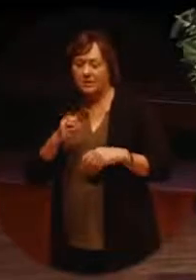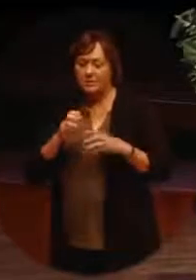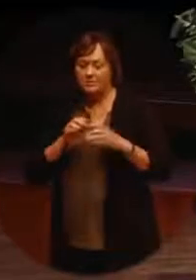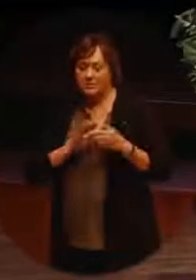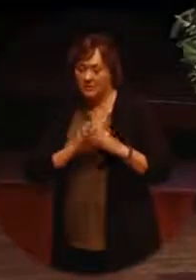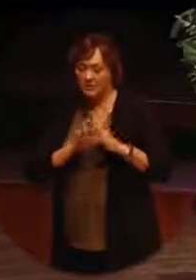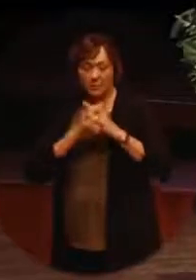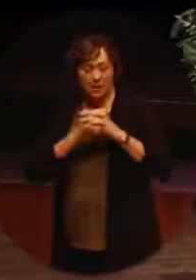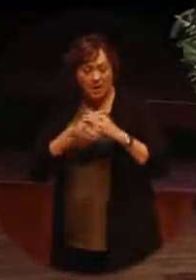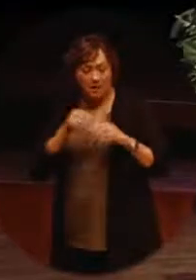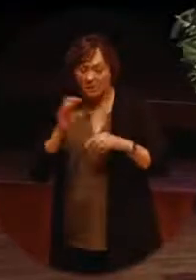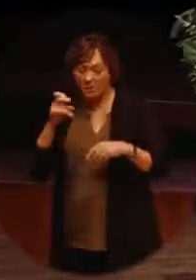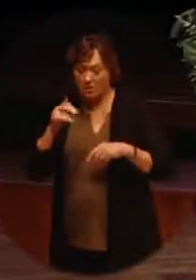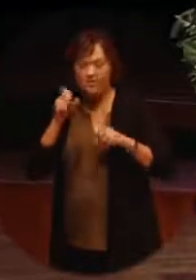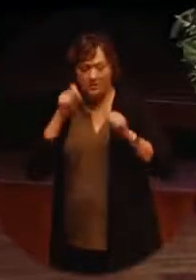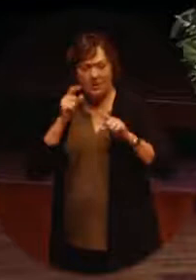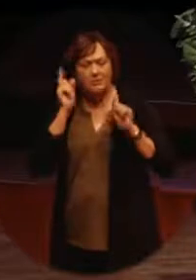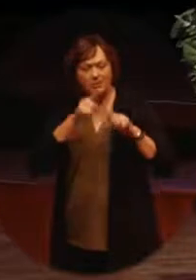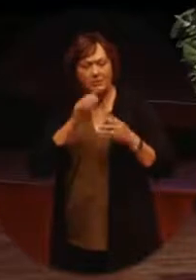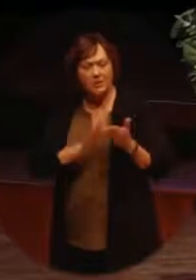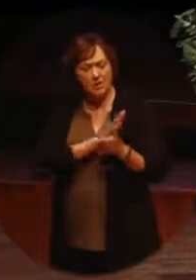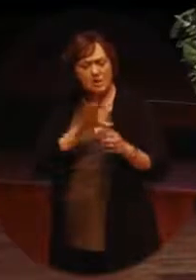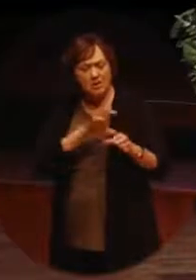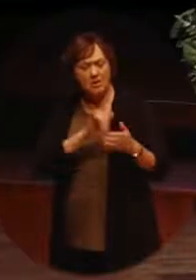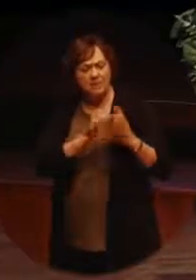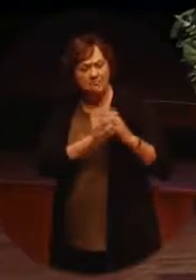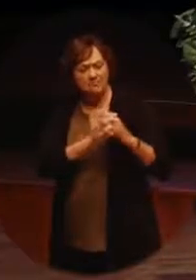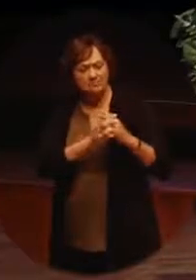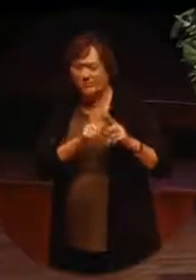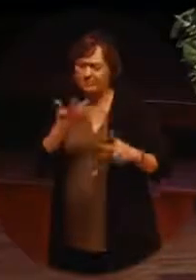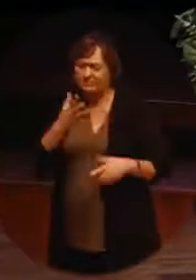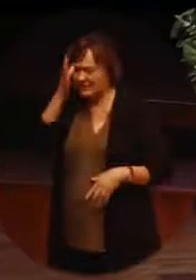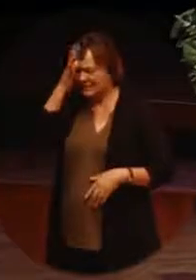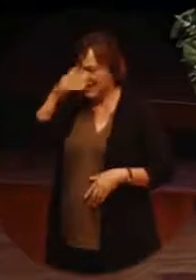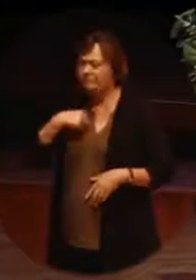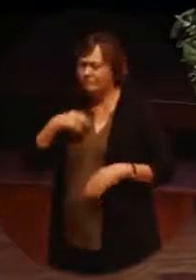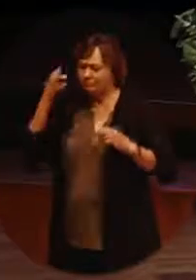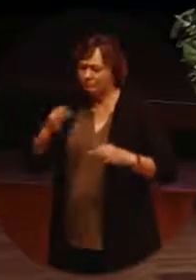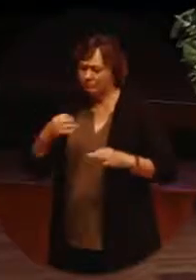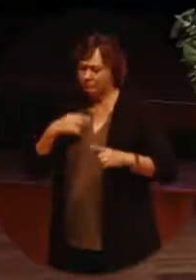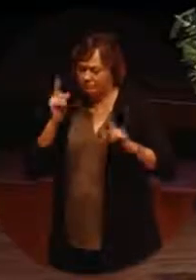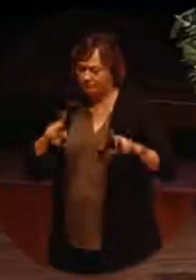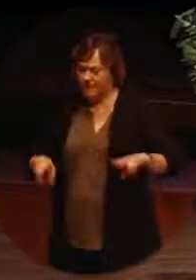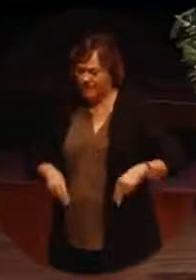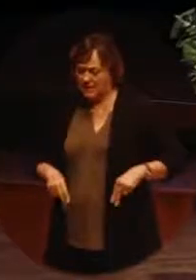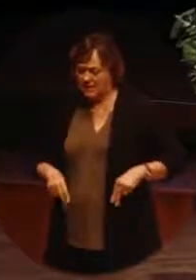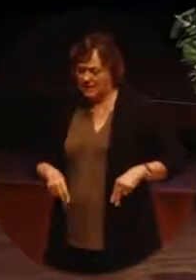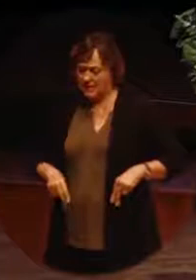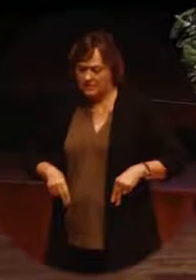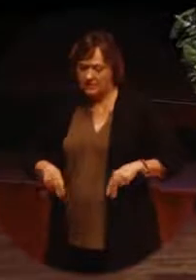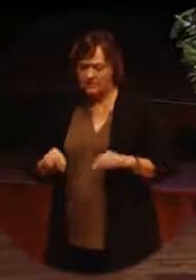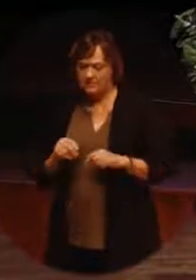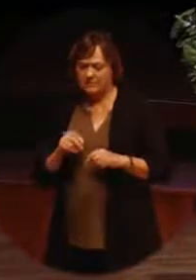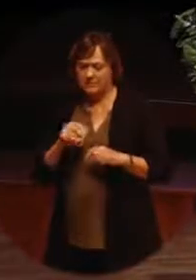better wrestlers in Oregon. Could have gone to college and done that. But he said, Dad, I'm going into the Navy, and this